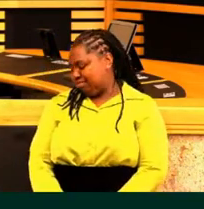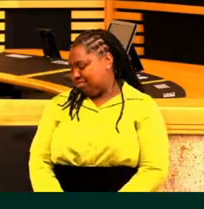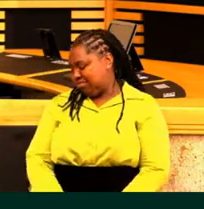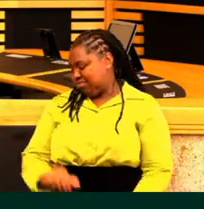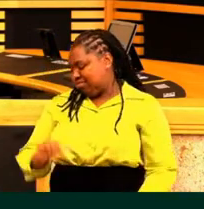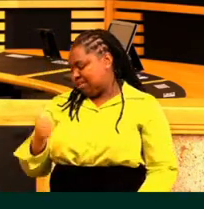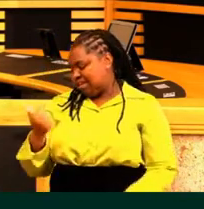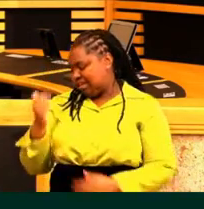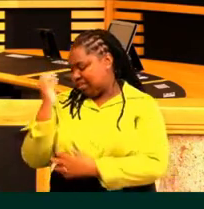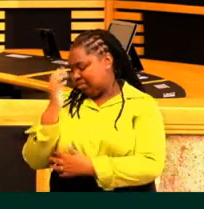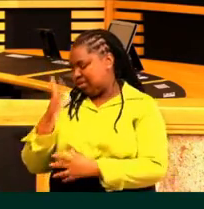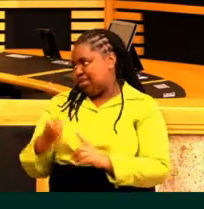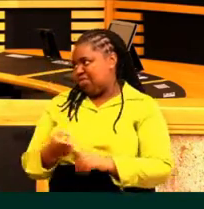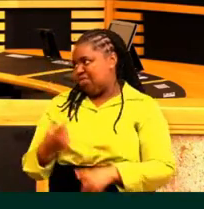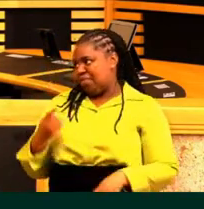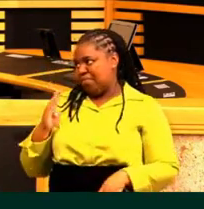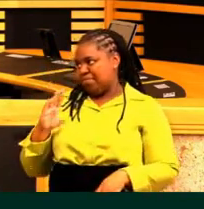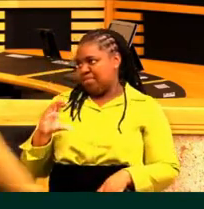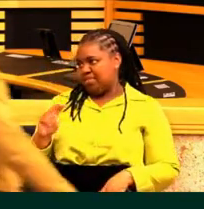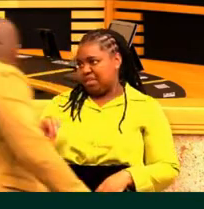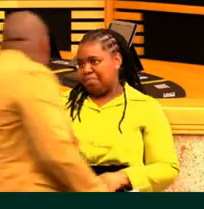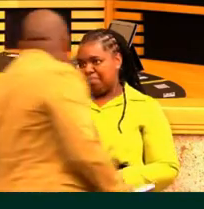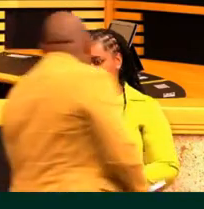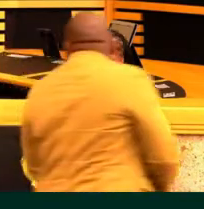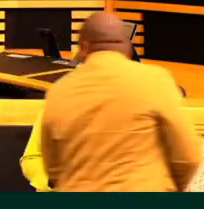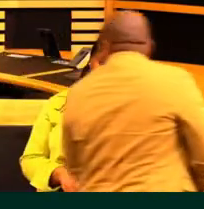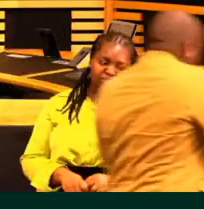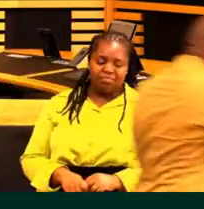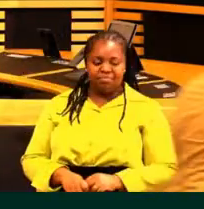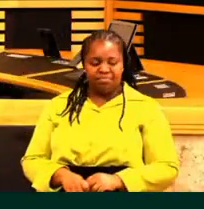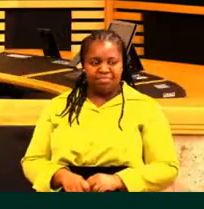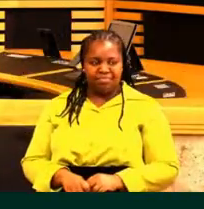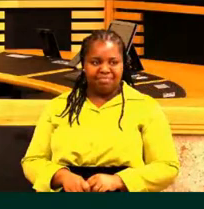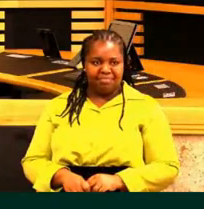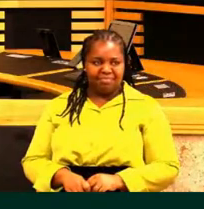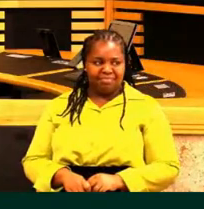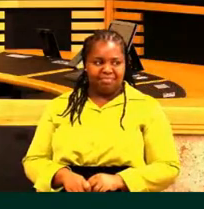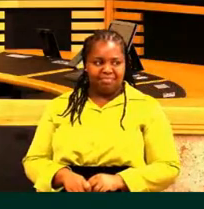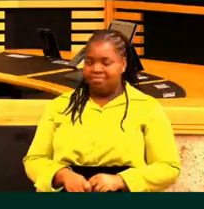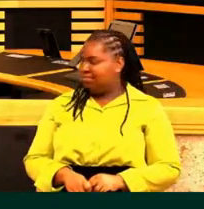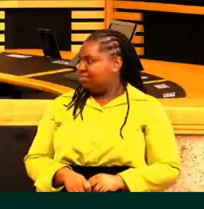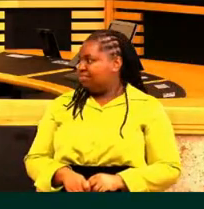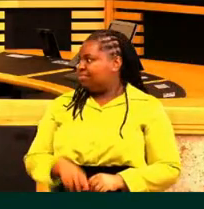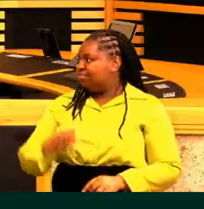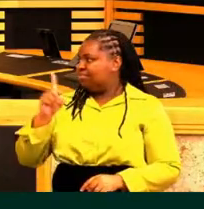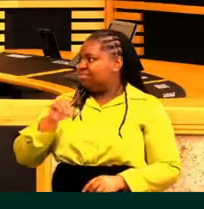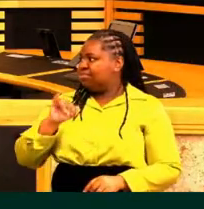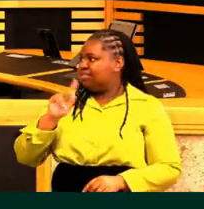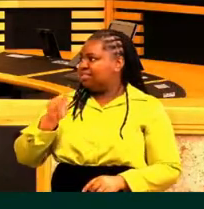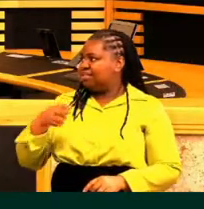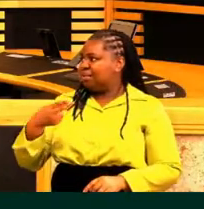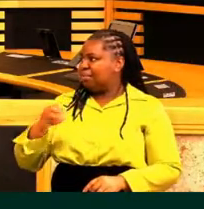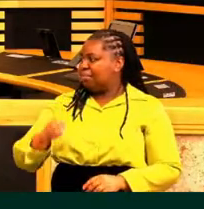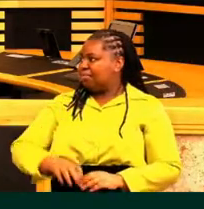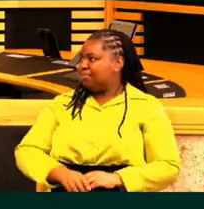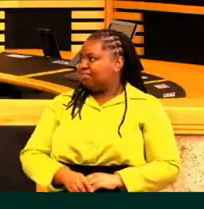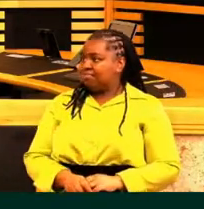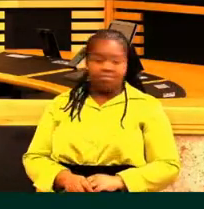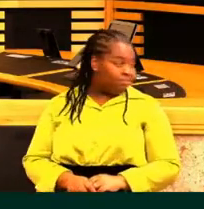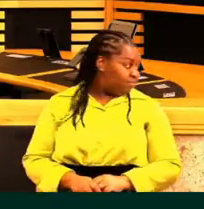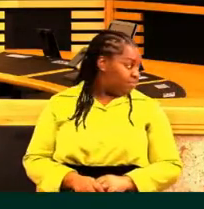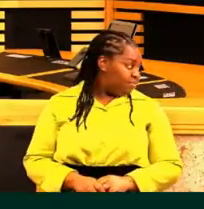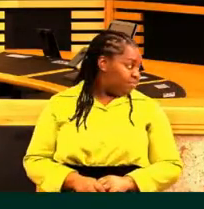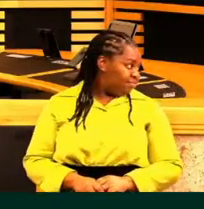speaker from the bism as well it's honorable Pogo take a Podium other member